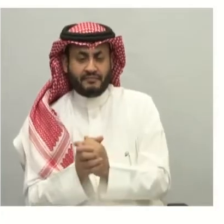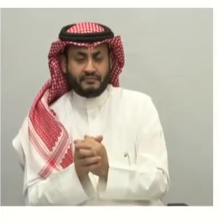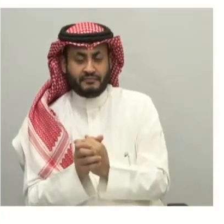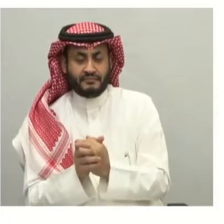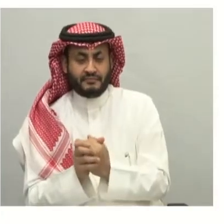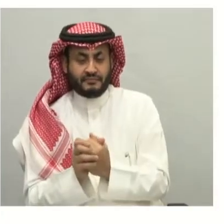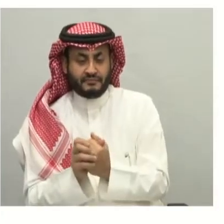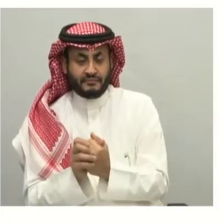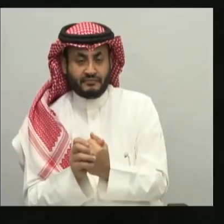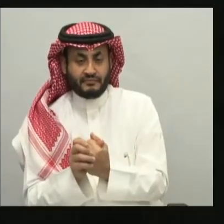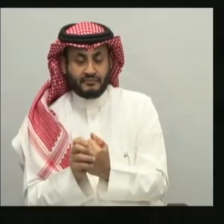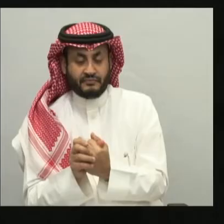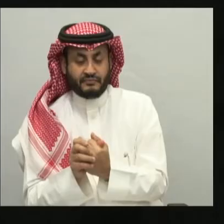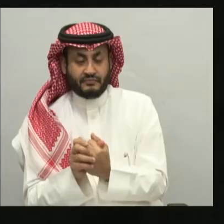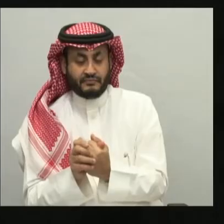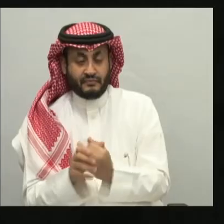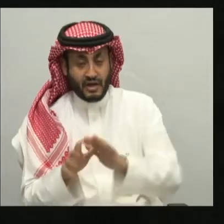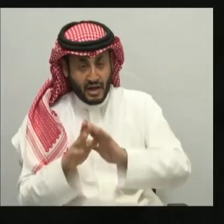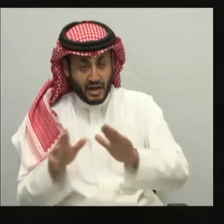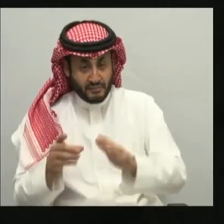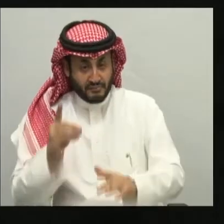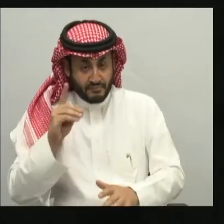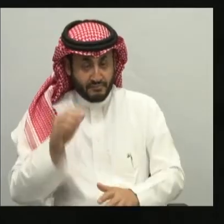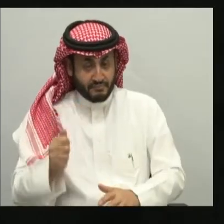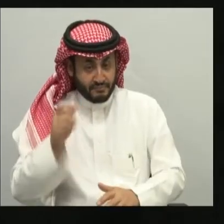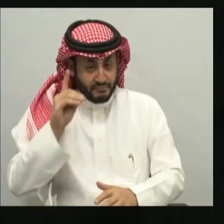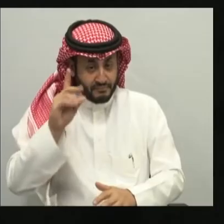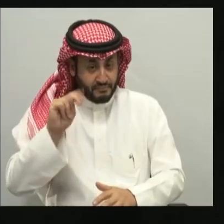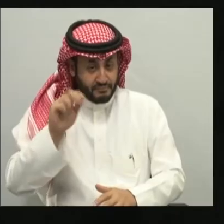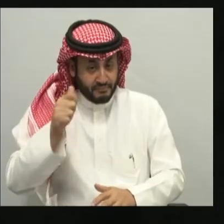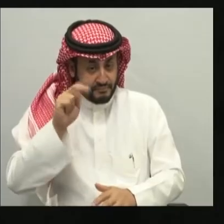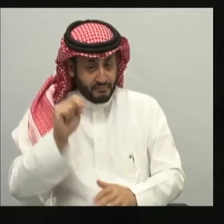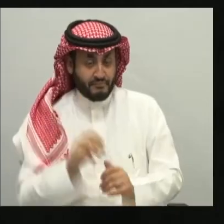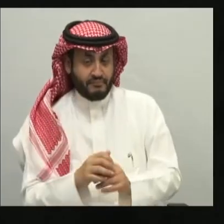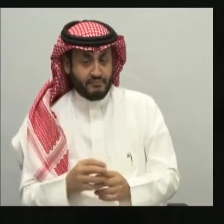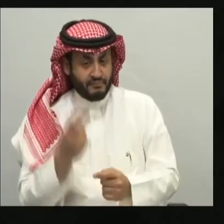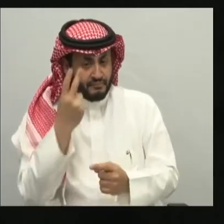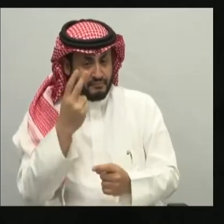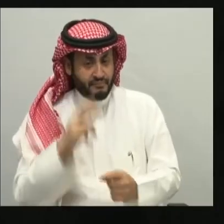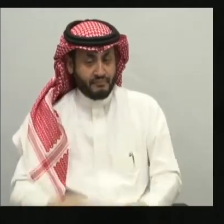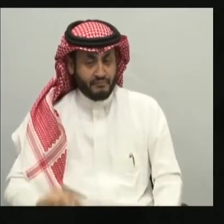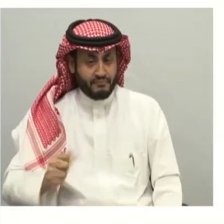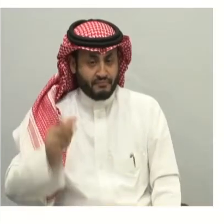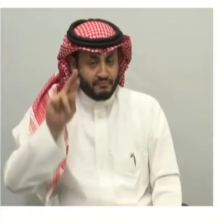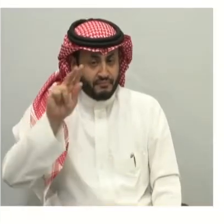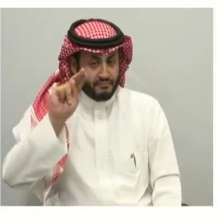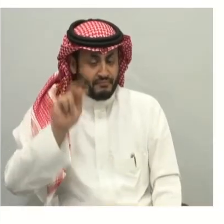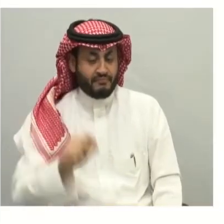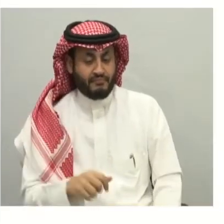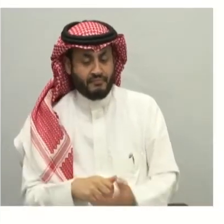Very well. Now we have listened to Adnan. So now let's listen to the other person, Mark.